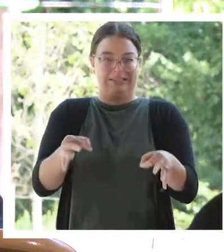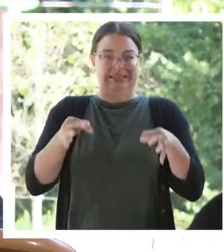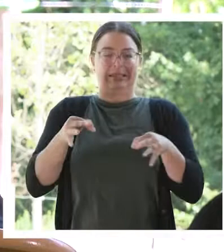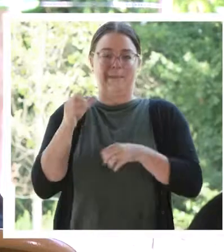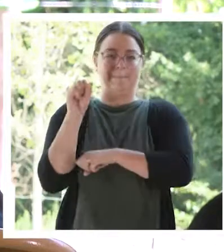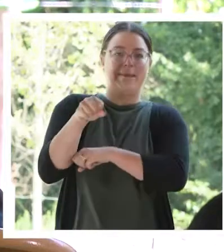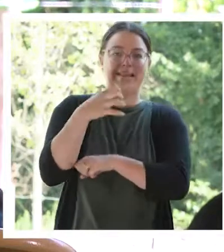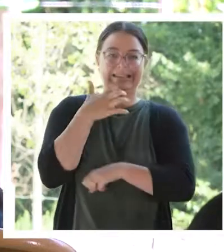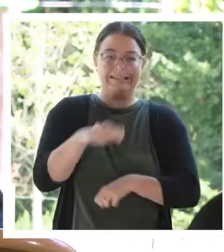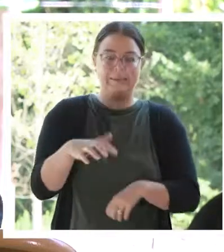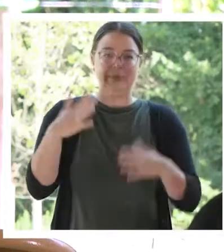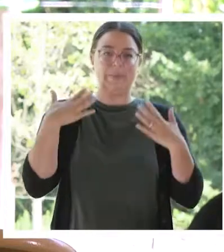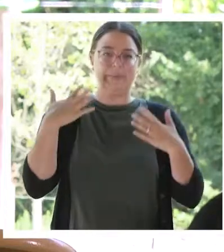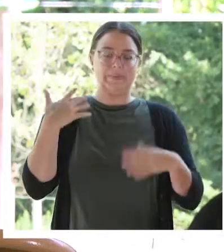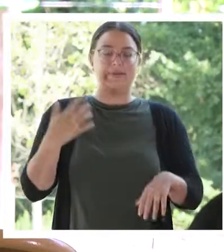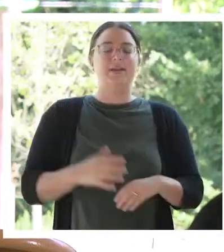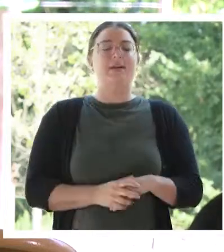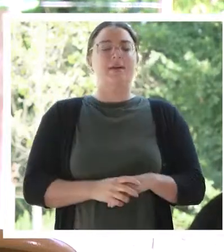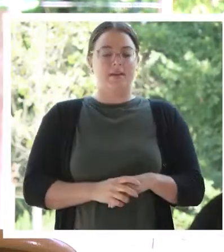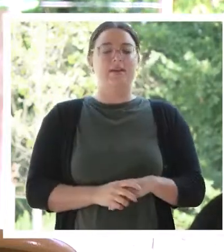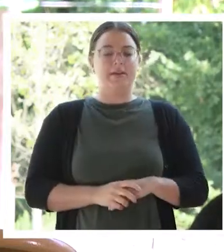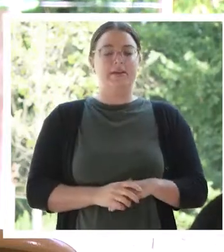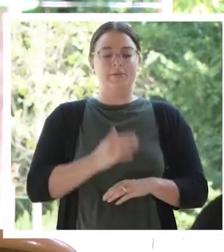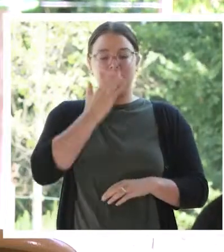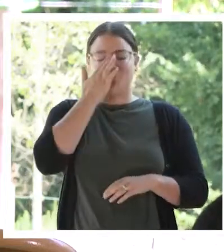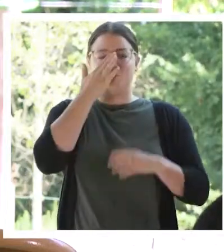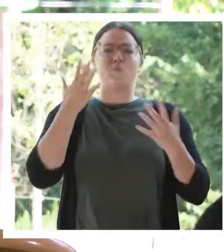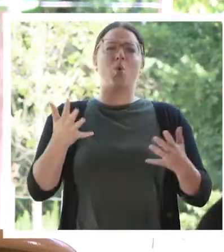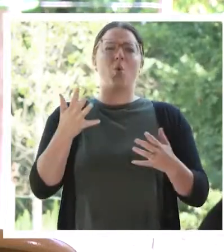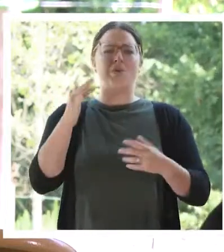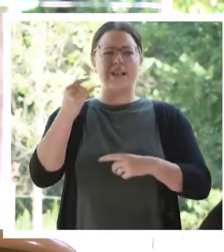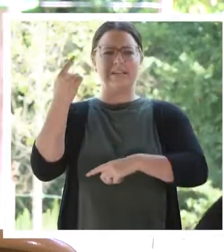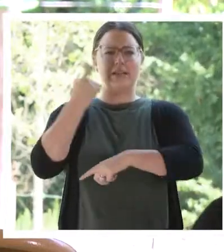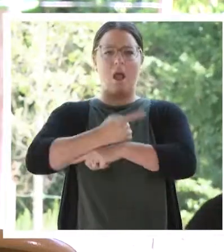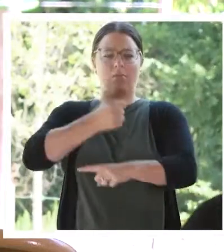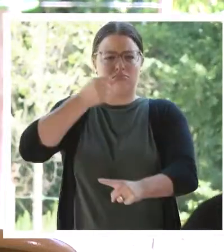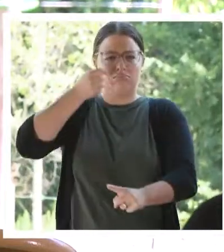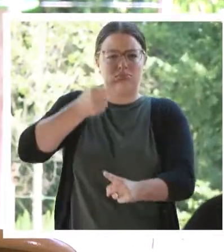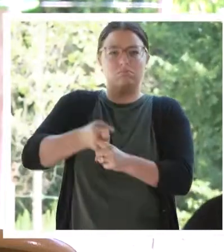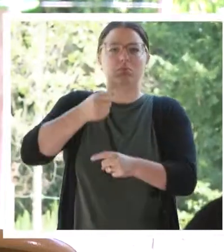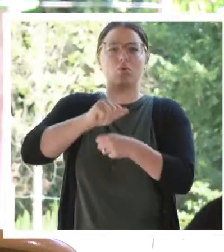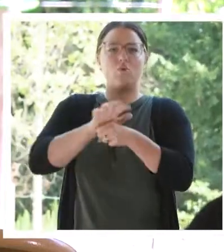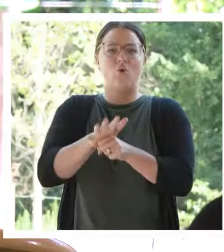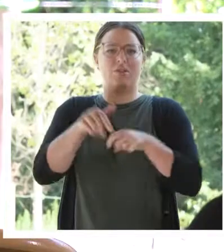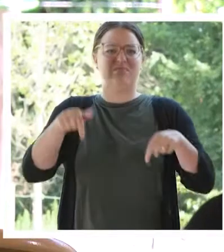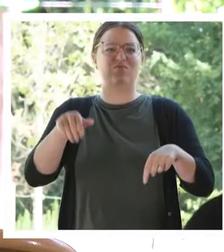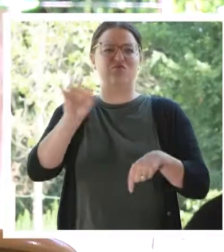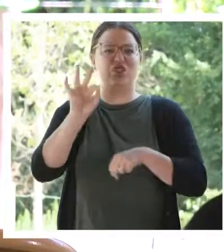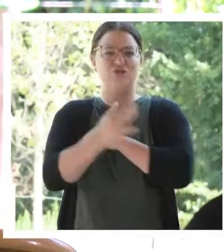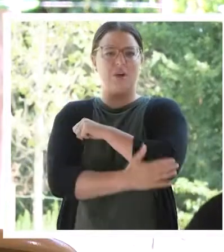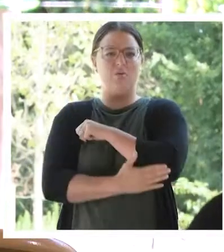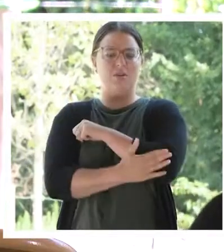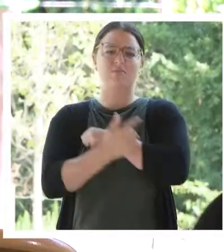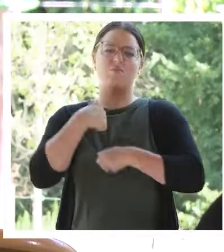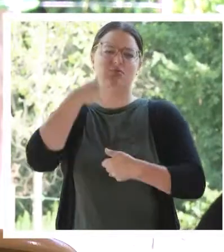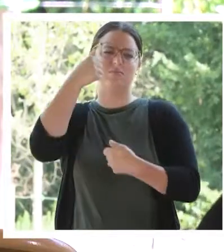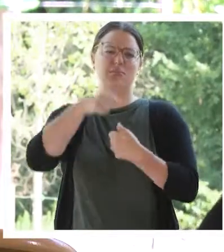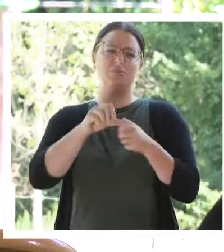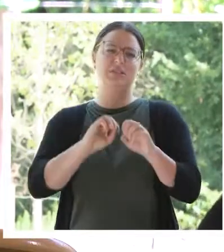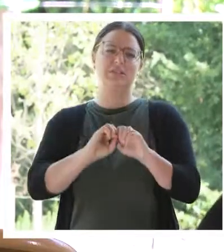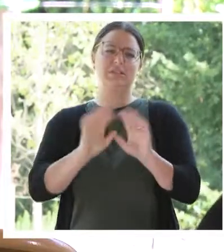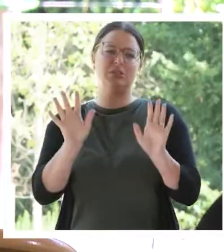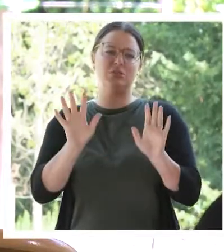So I vividly remember the day that coronavirus reached Frederick County. It was a Monday morning,